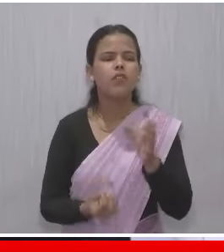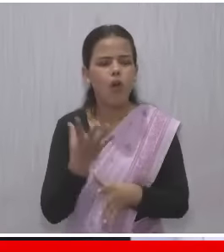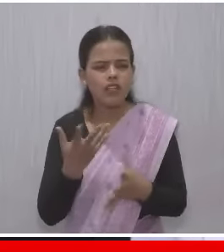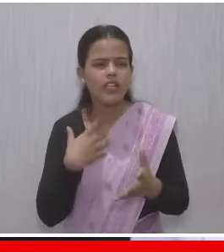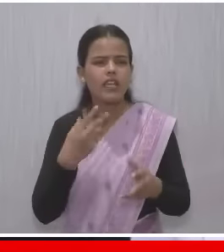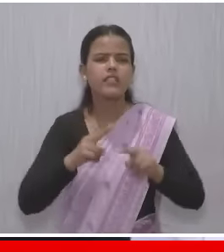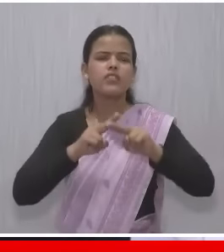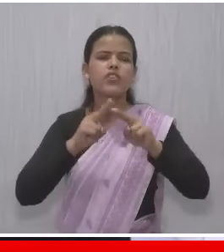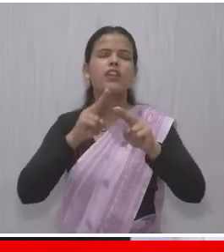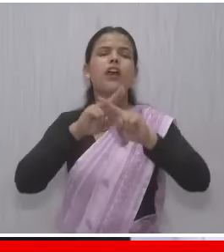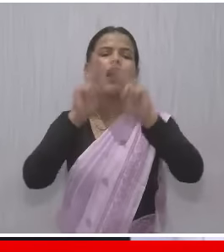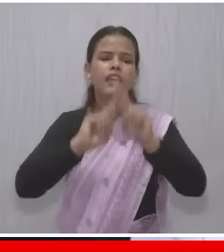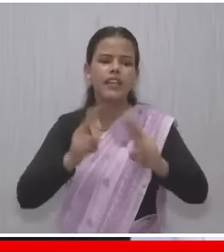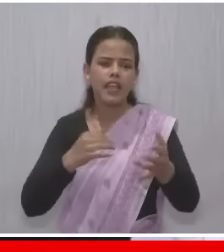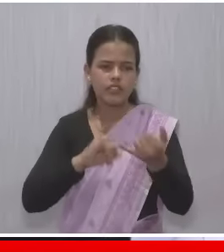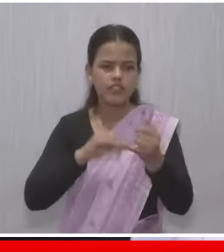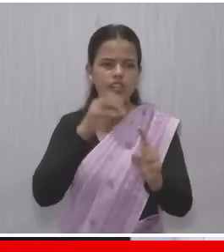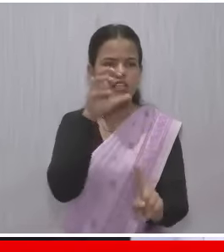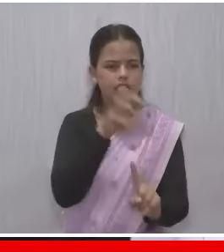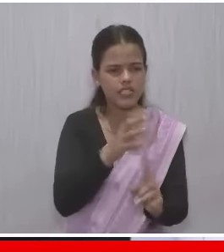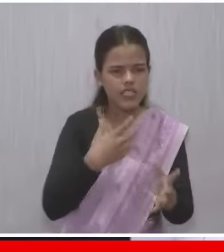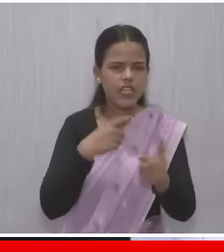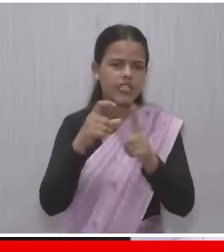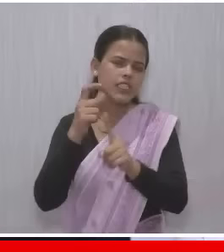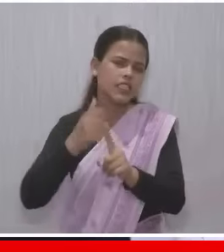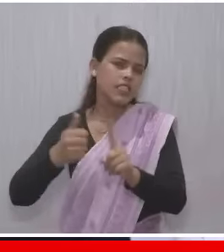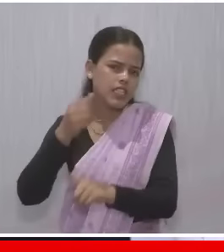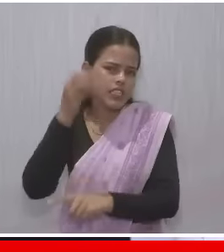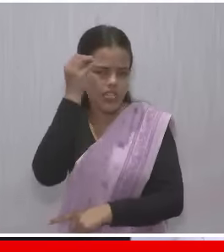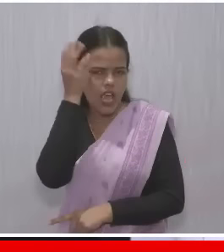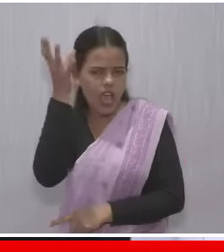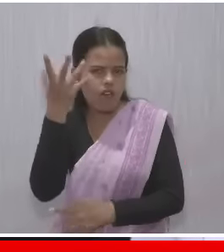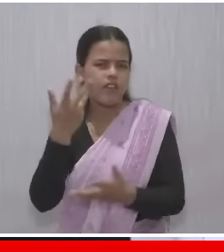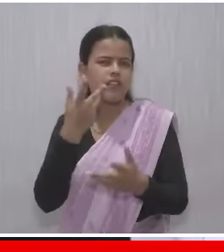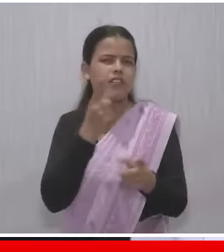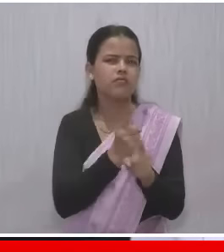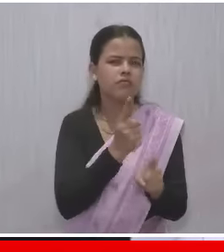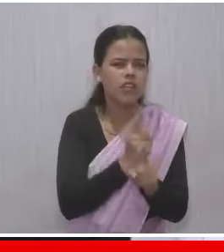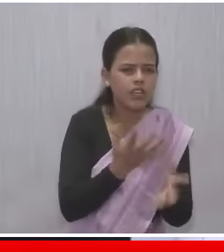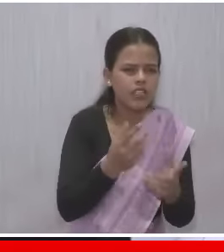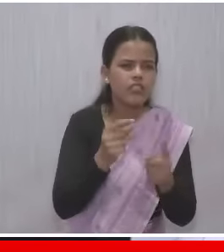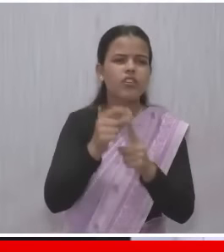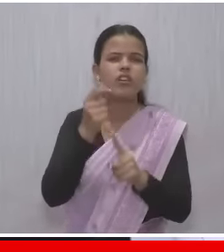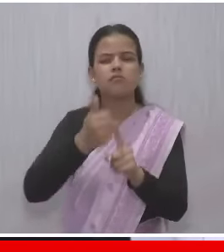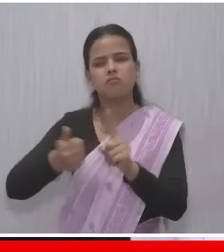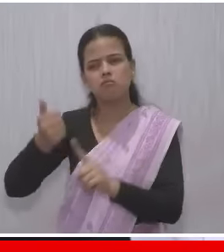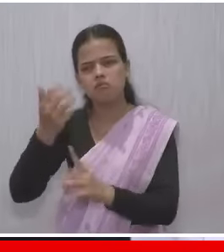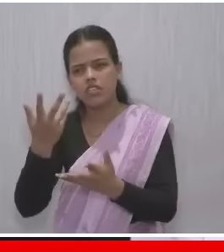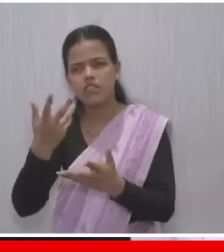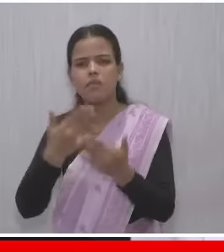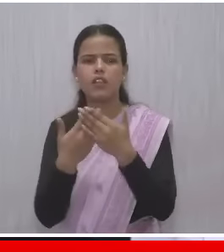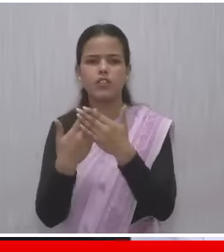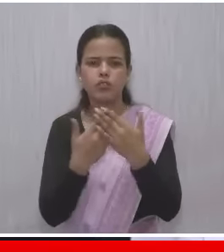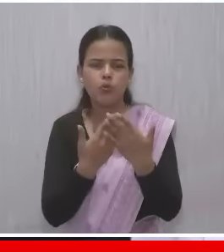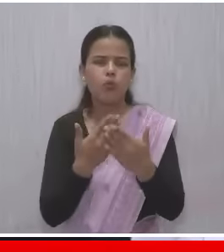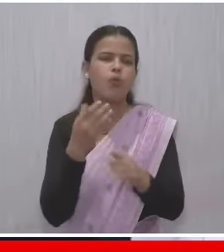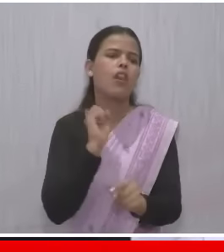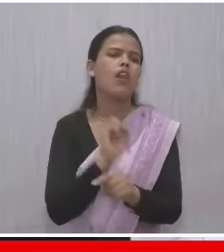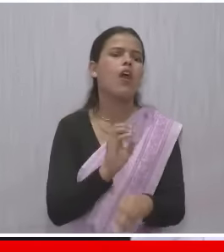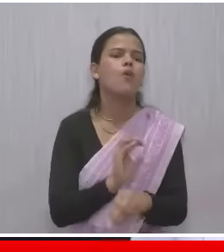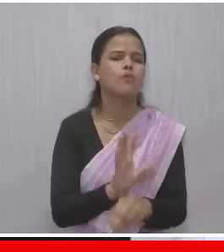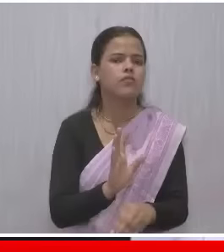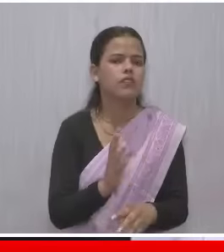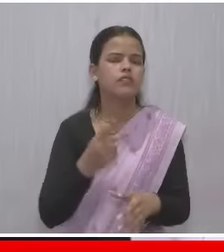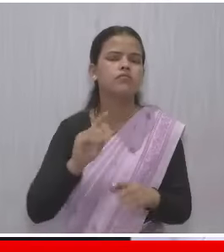state, district, and block level workshops for awareness among teachers, principals, and school counselors. Next.